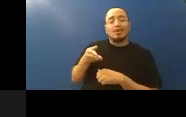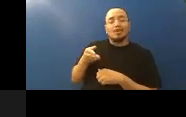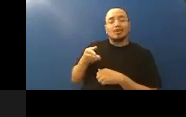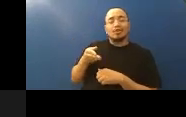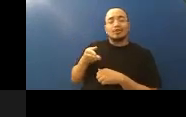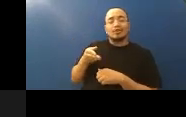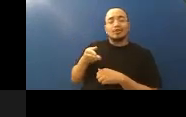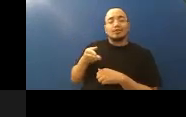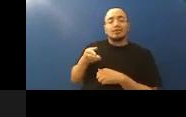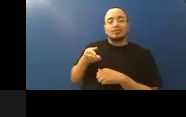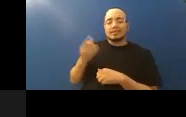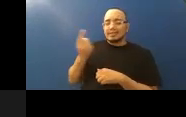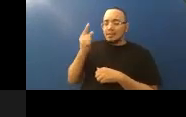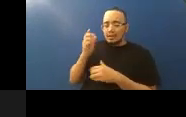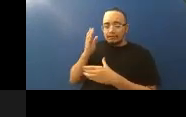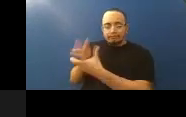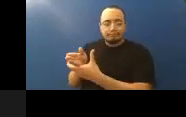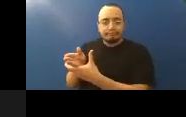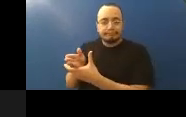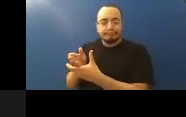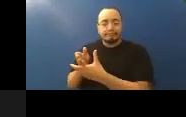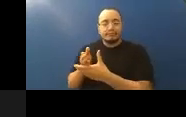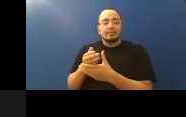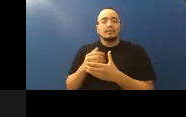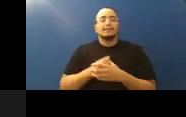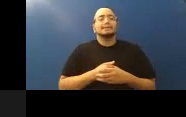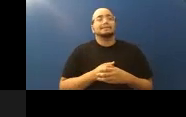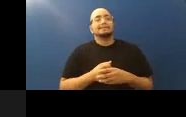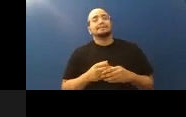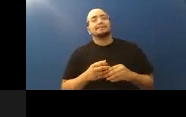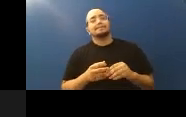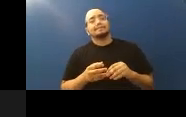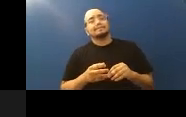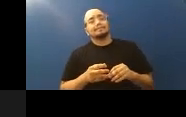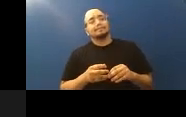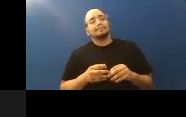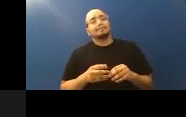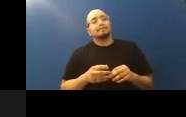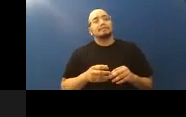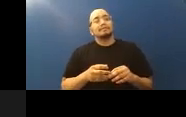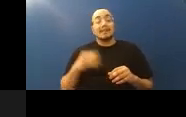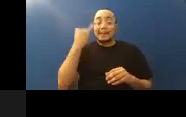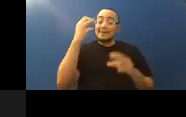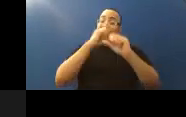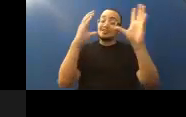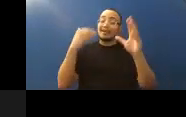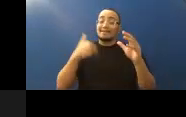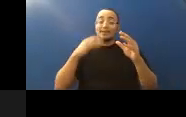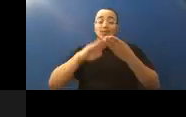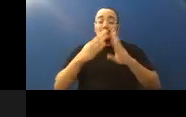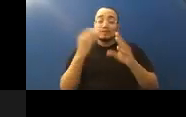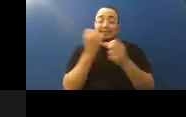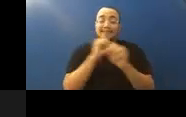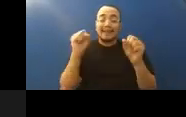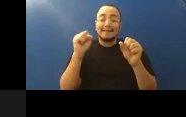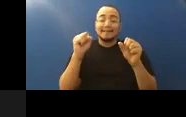something can be addressed, right? Like, you know, like what does a community safety team look like? You know, in the same way